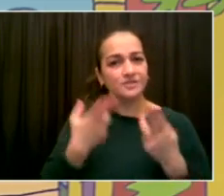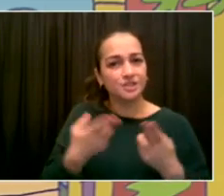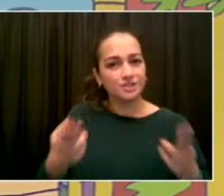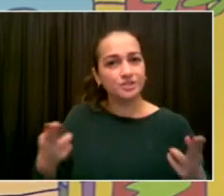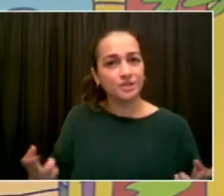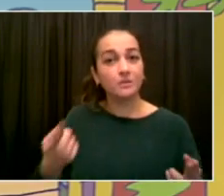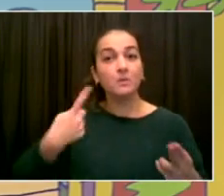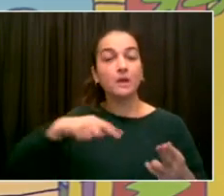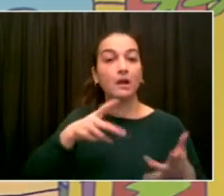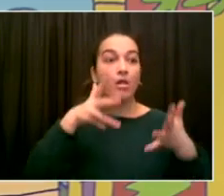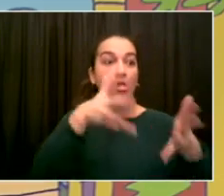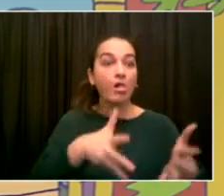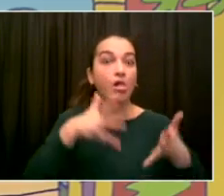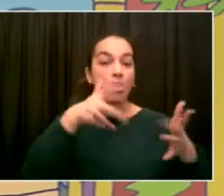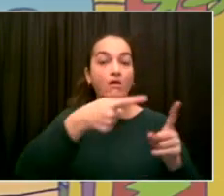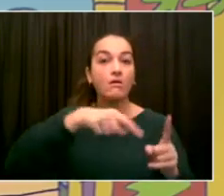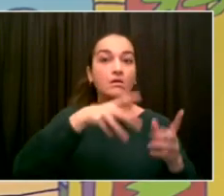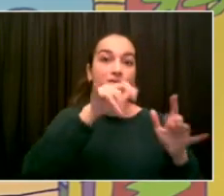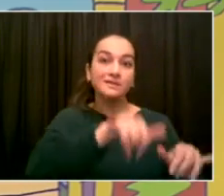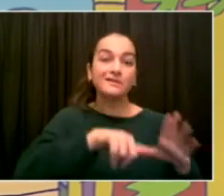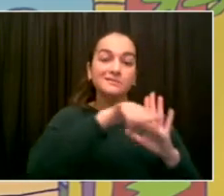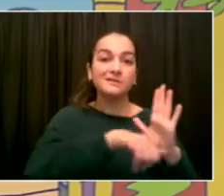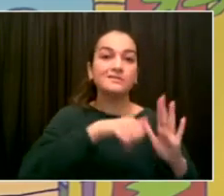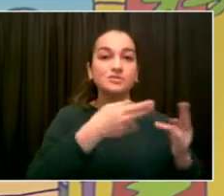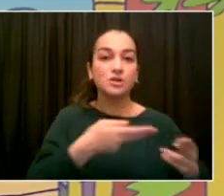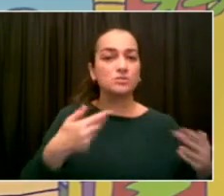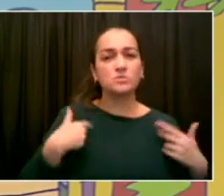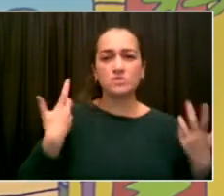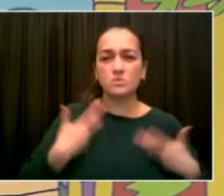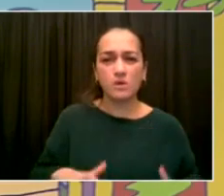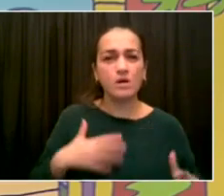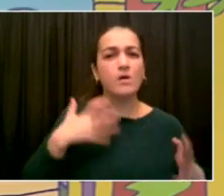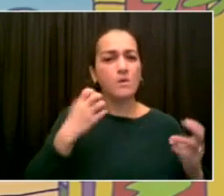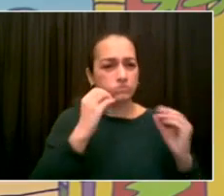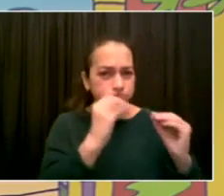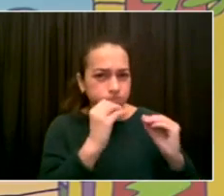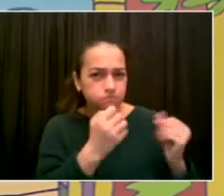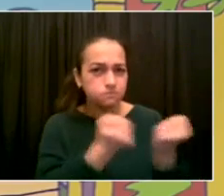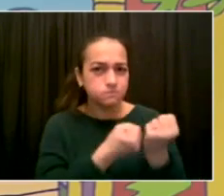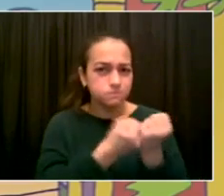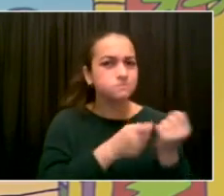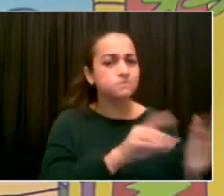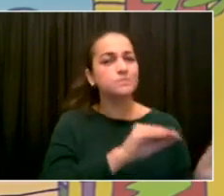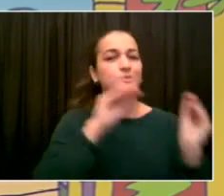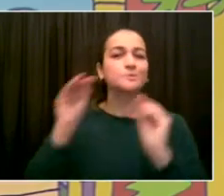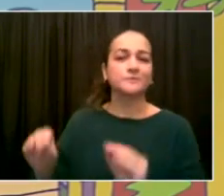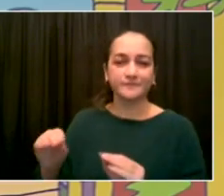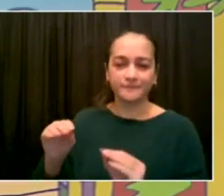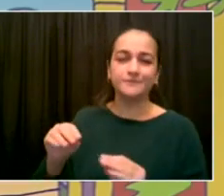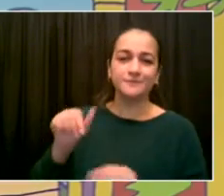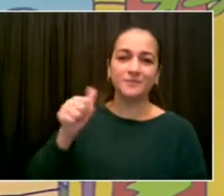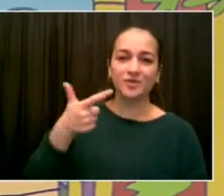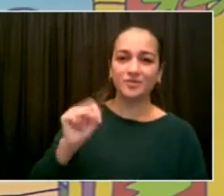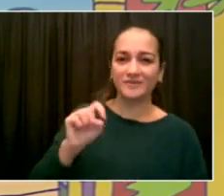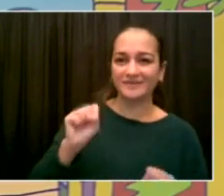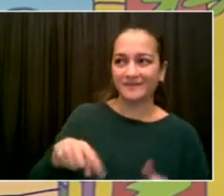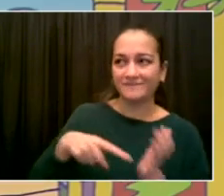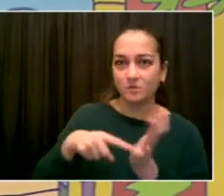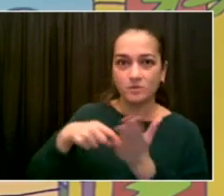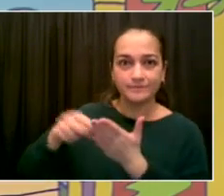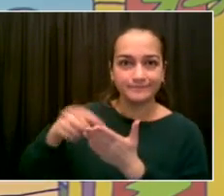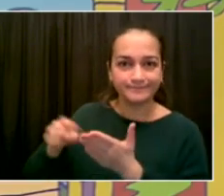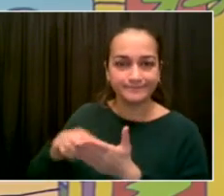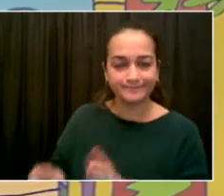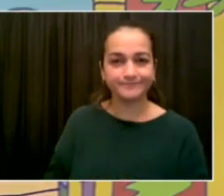involves investment, and I want to go back to the really good news today about the Field of Dreams initiative and the Kids First